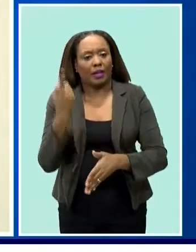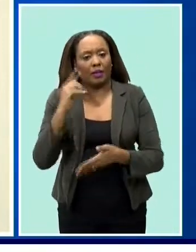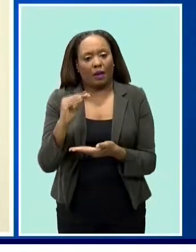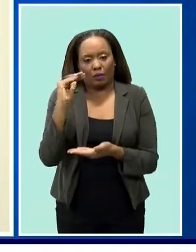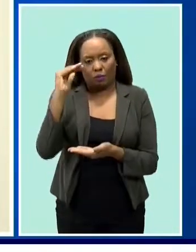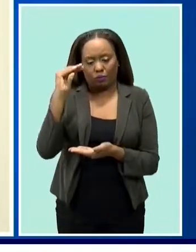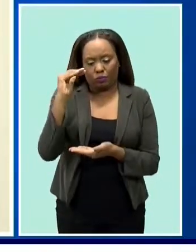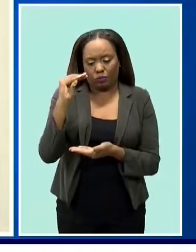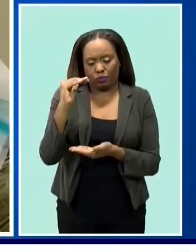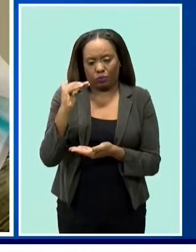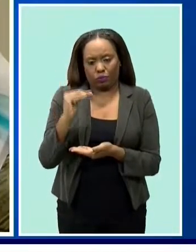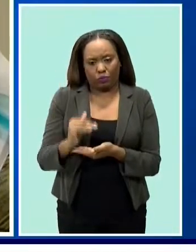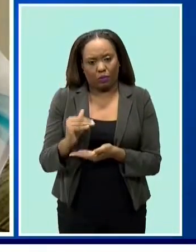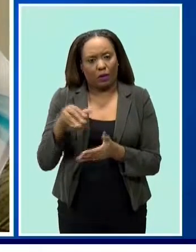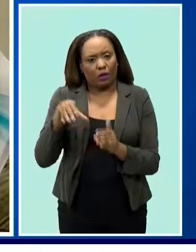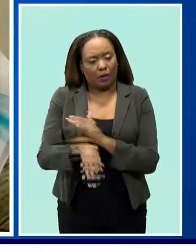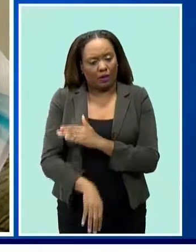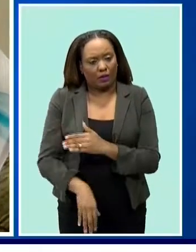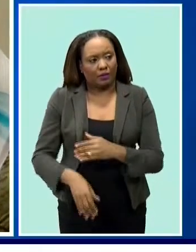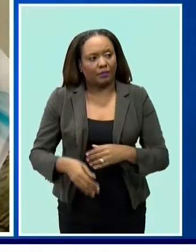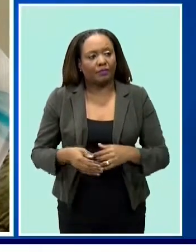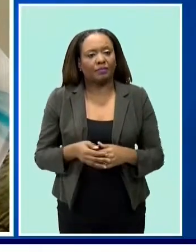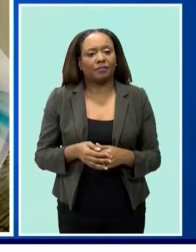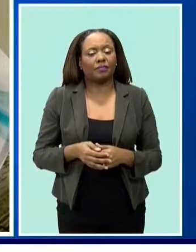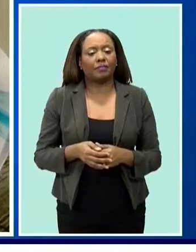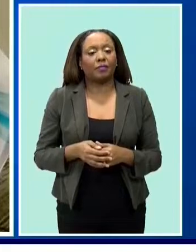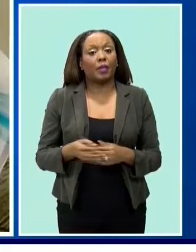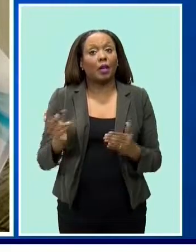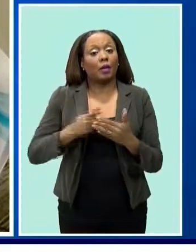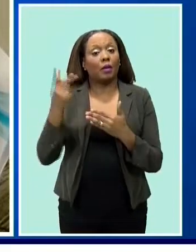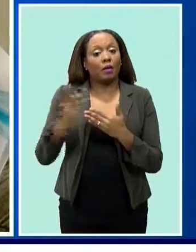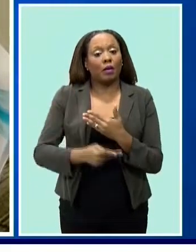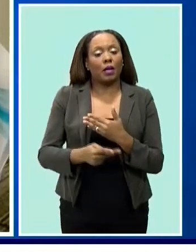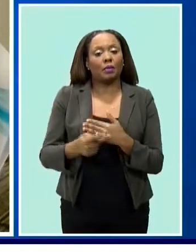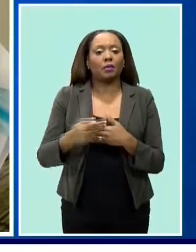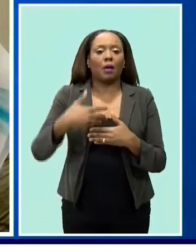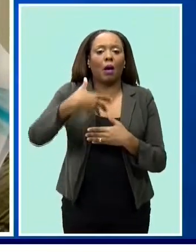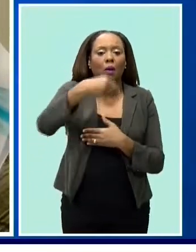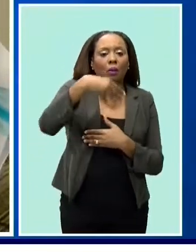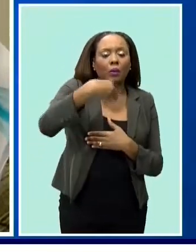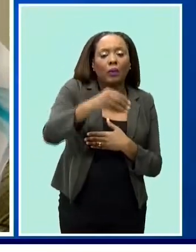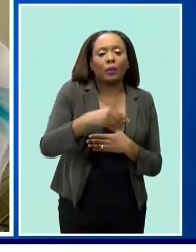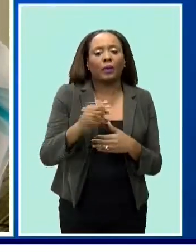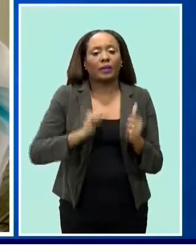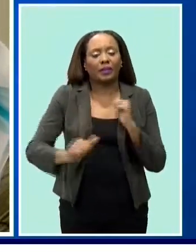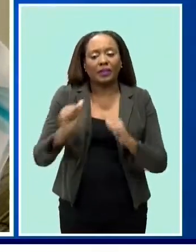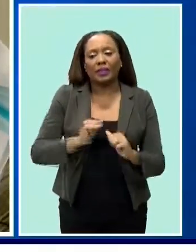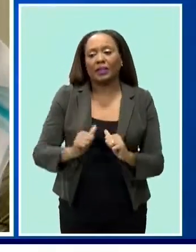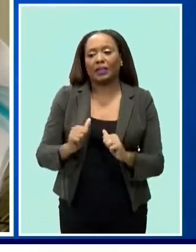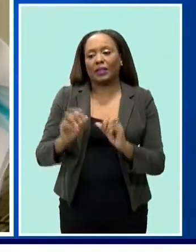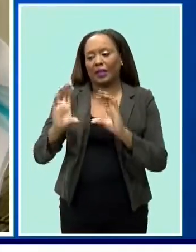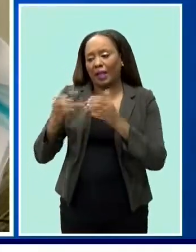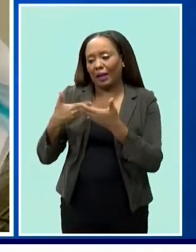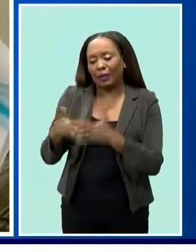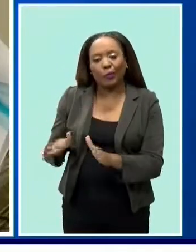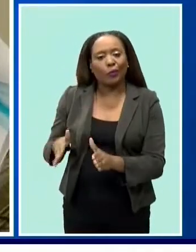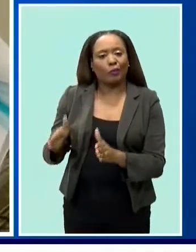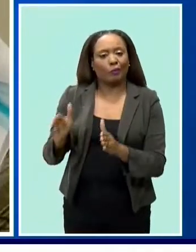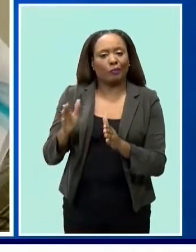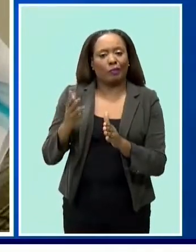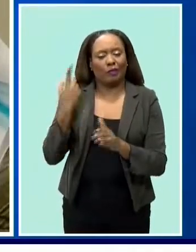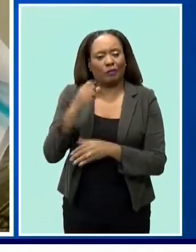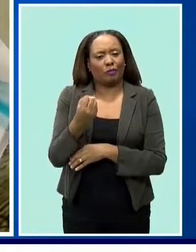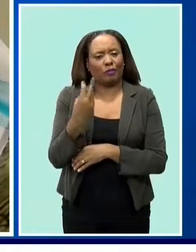violence among the youth. The program involves outdoor activities, community challenges, and classroom learning over 12